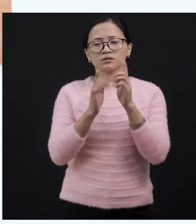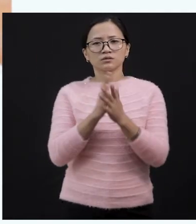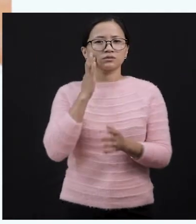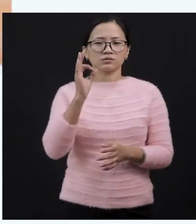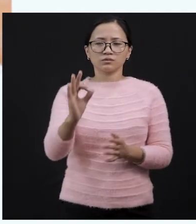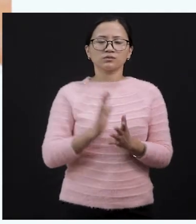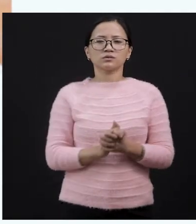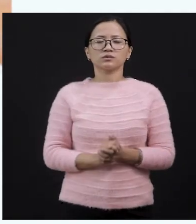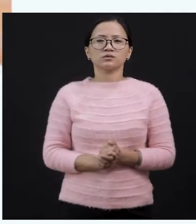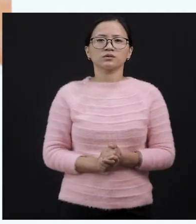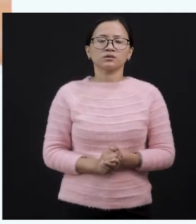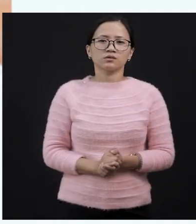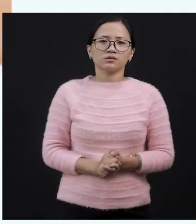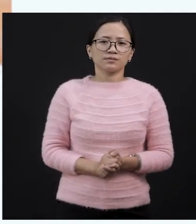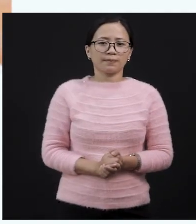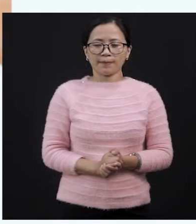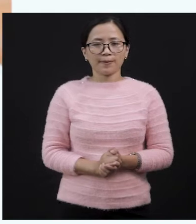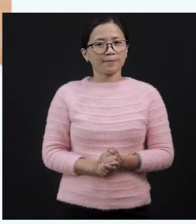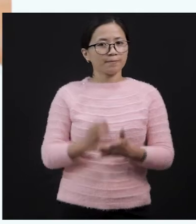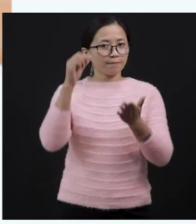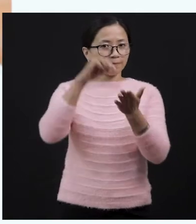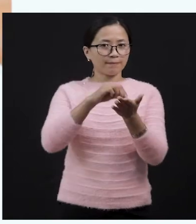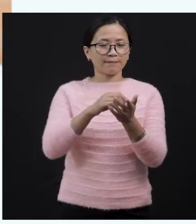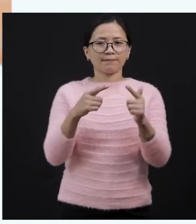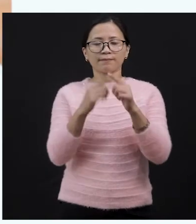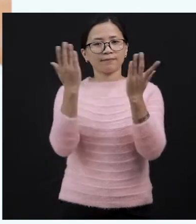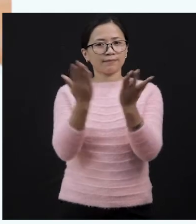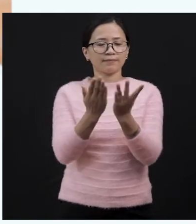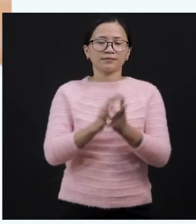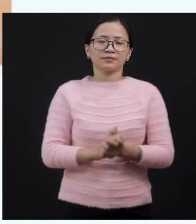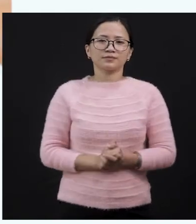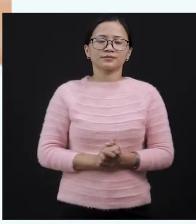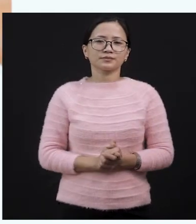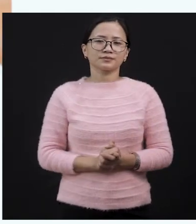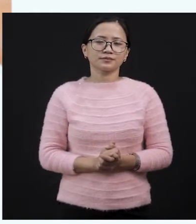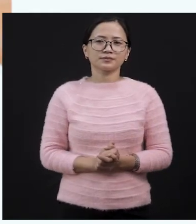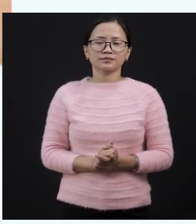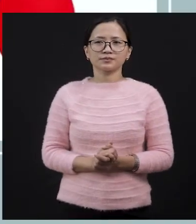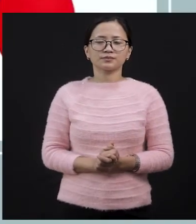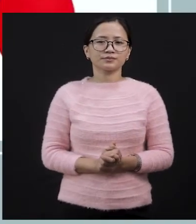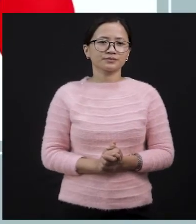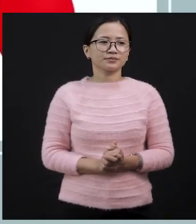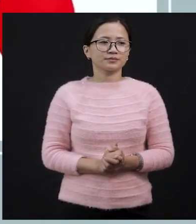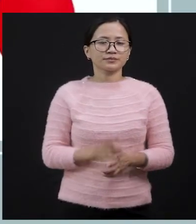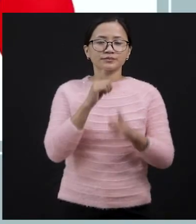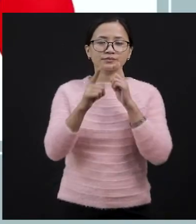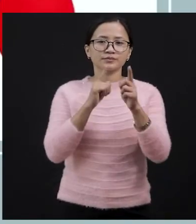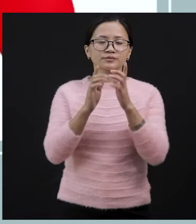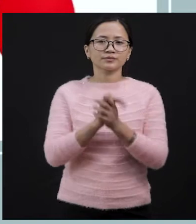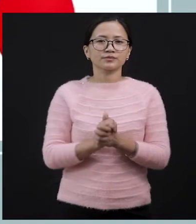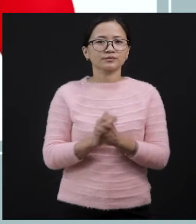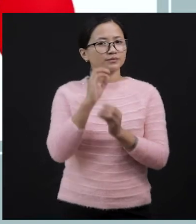the important one which are mentioned in your textbook. Now we will